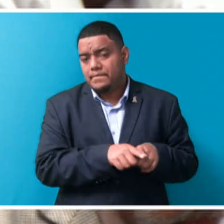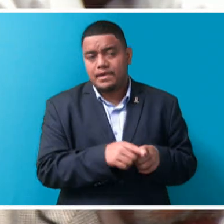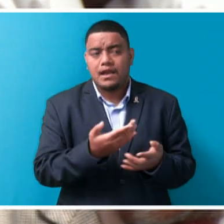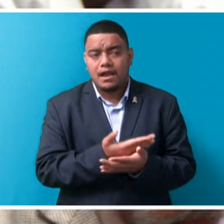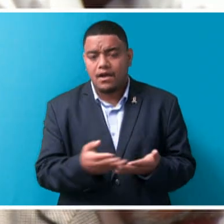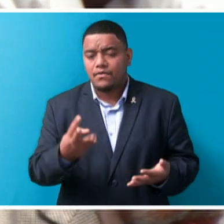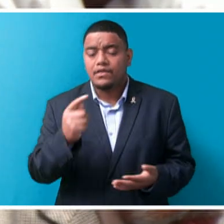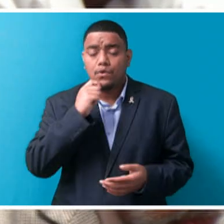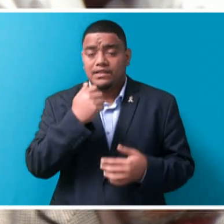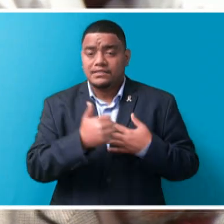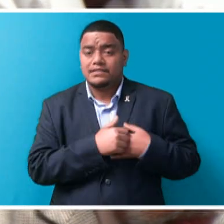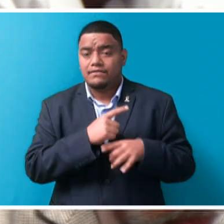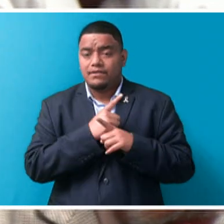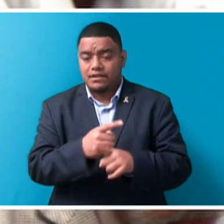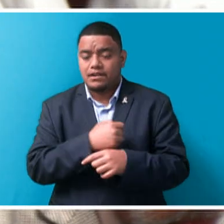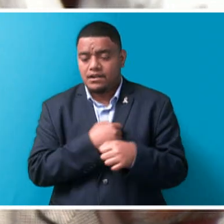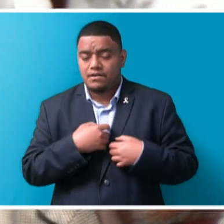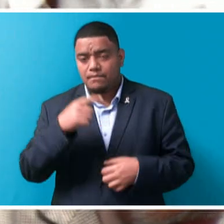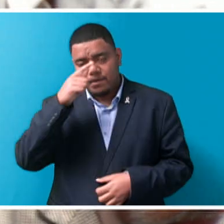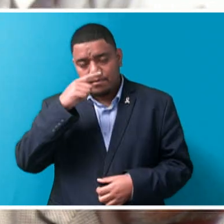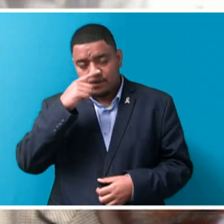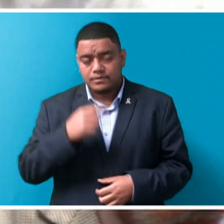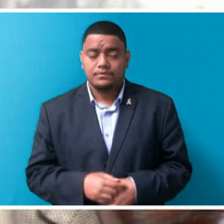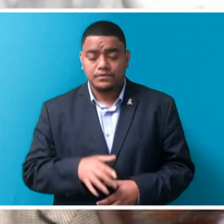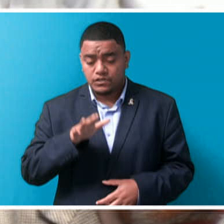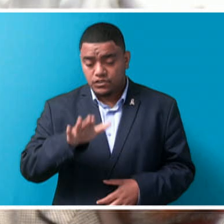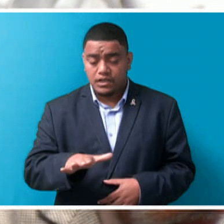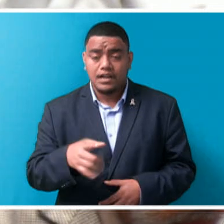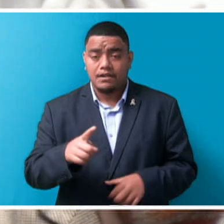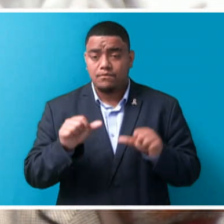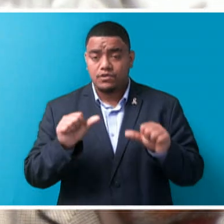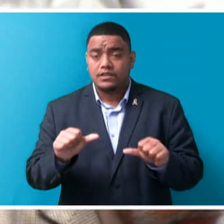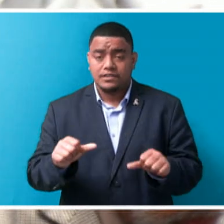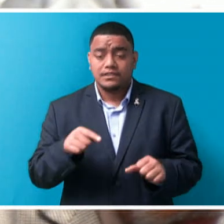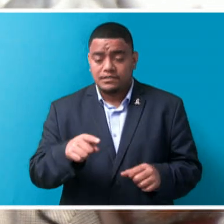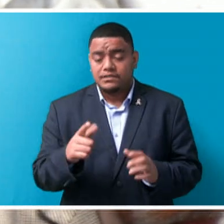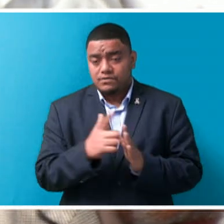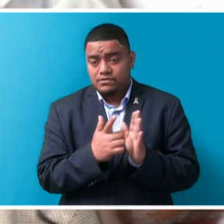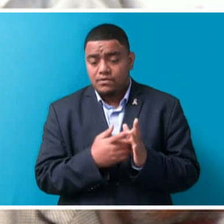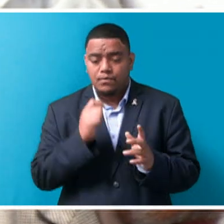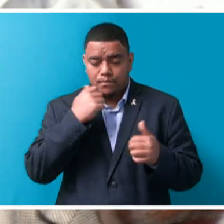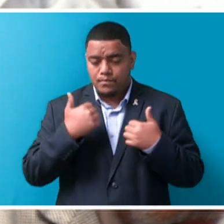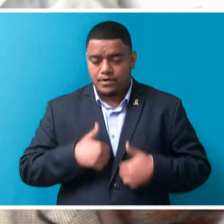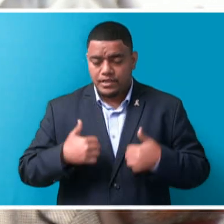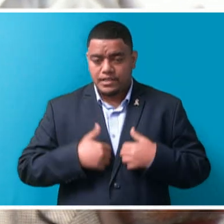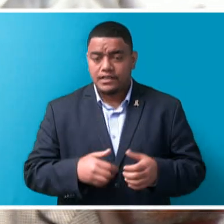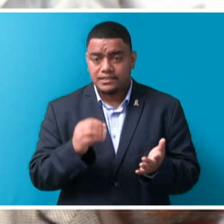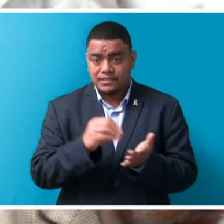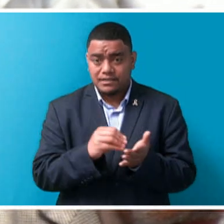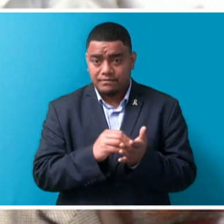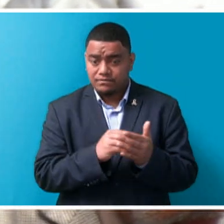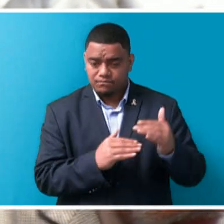will safeguard our most vulnerable citizens. The Child and Protection Regulations will provide the practical machinery and service